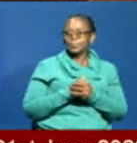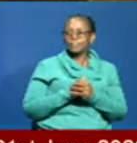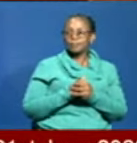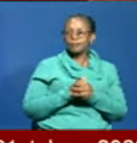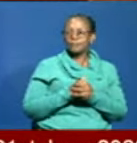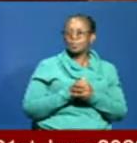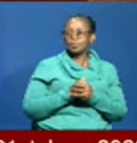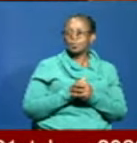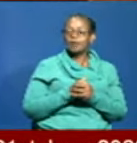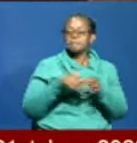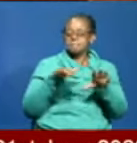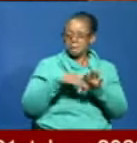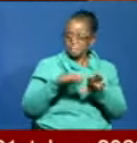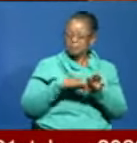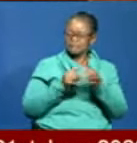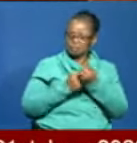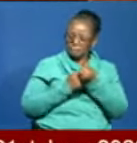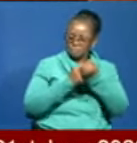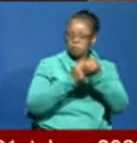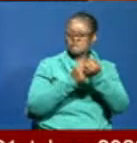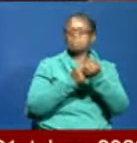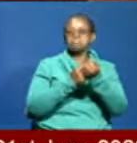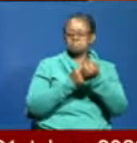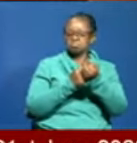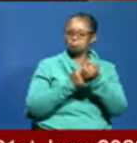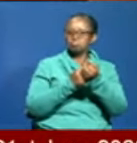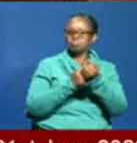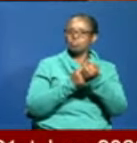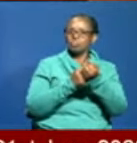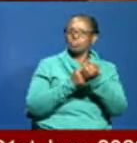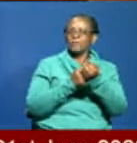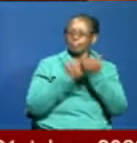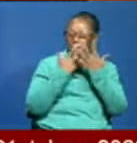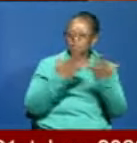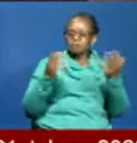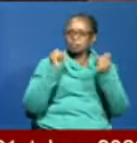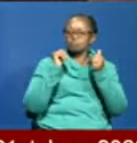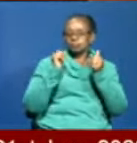what they thought was in the interests of their counties and the country generally.